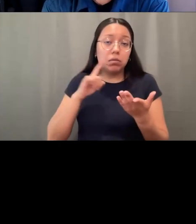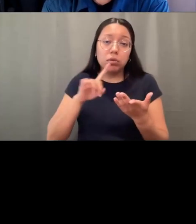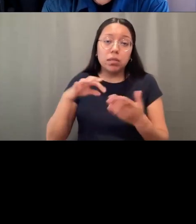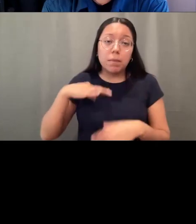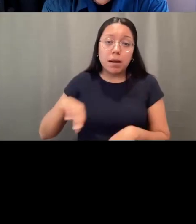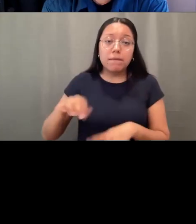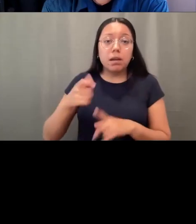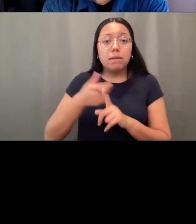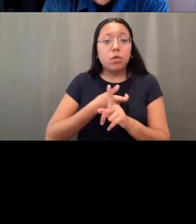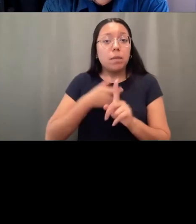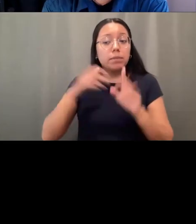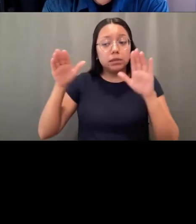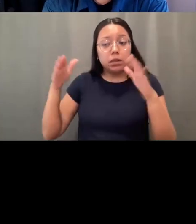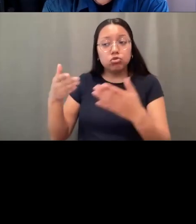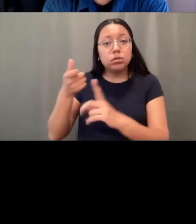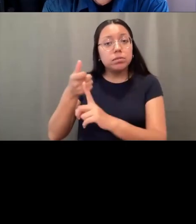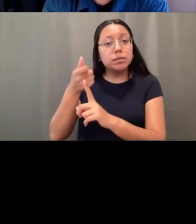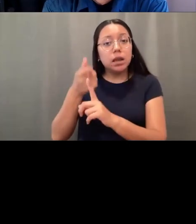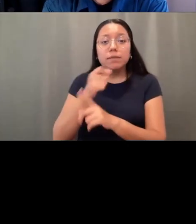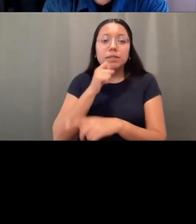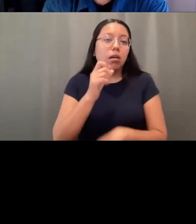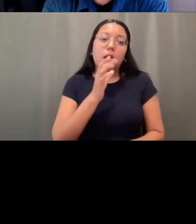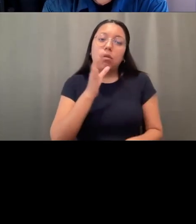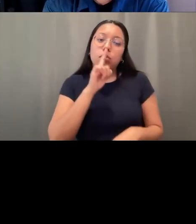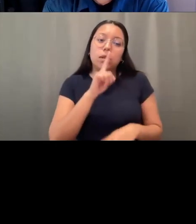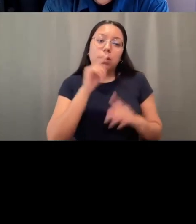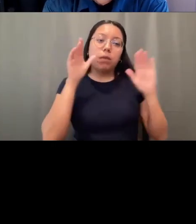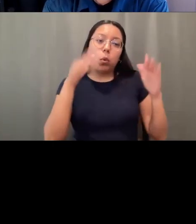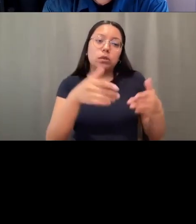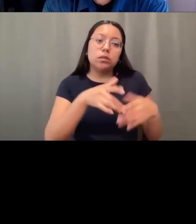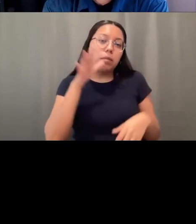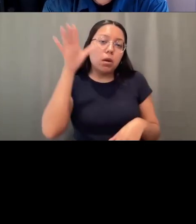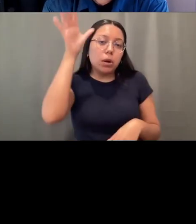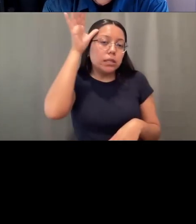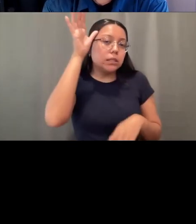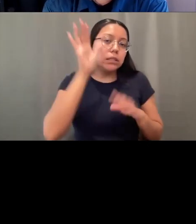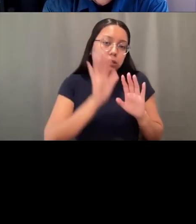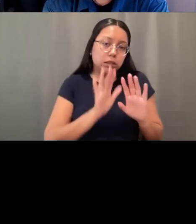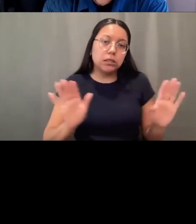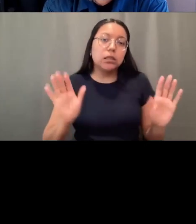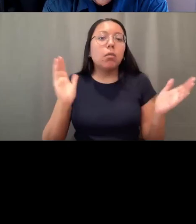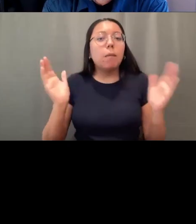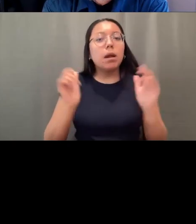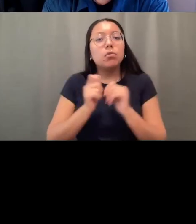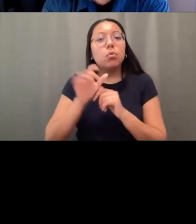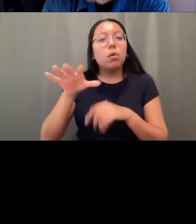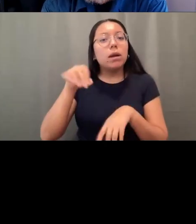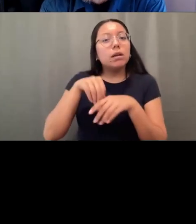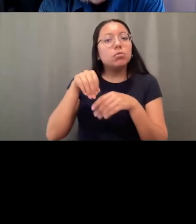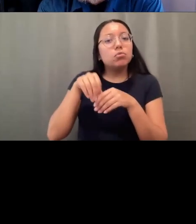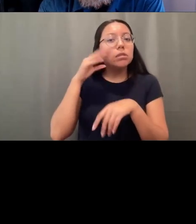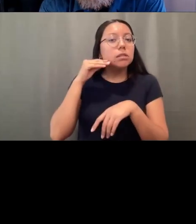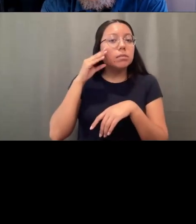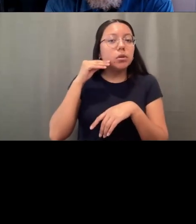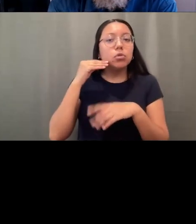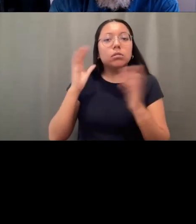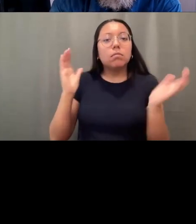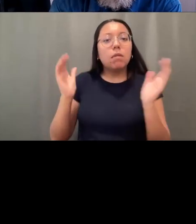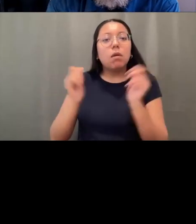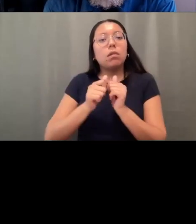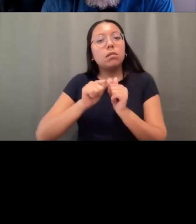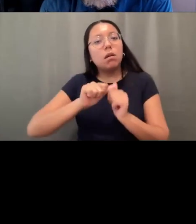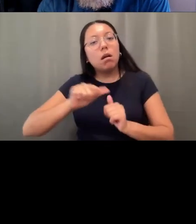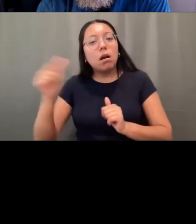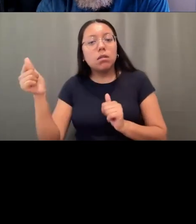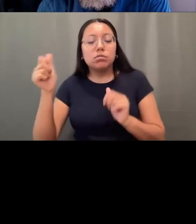themselves. Focus more on the inner experience versus others' external view or judgment. Yeah, excellent. Another comment